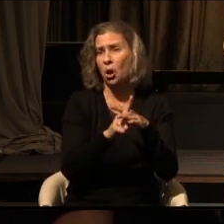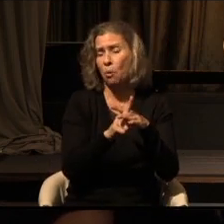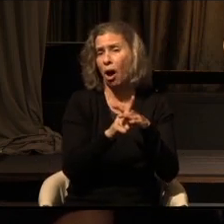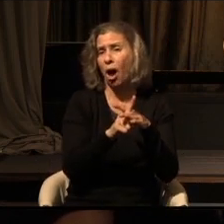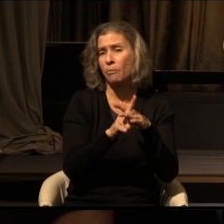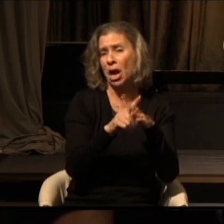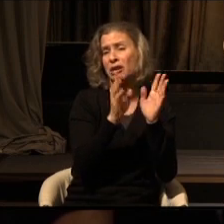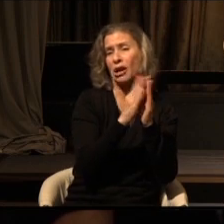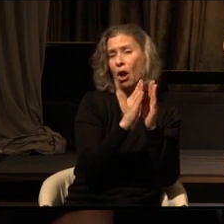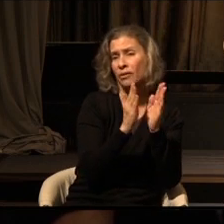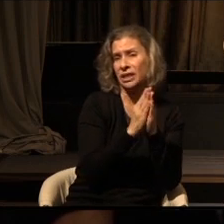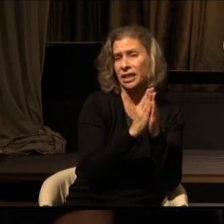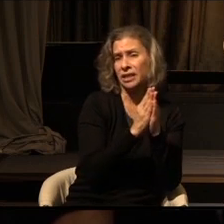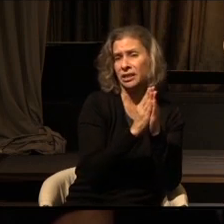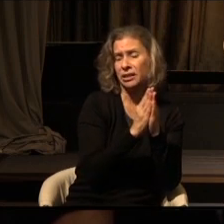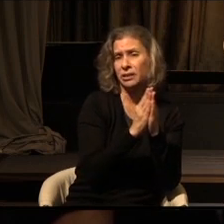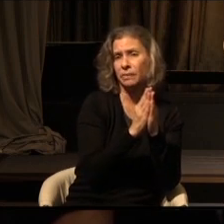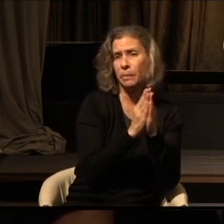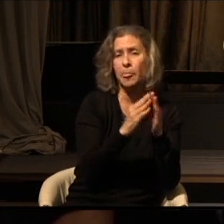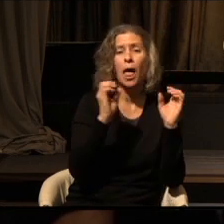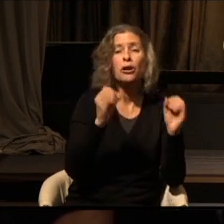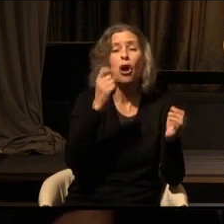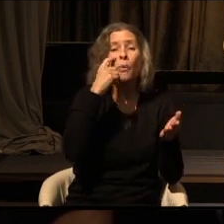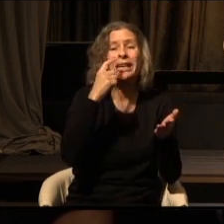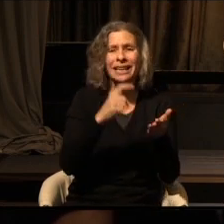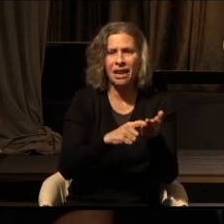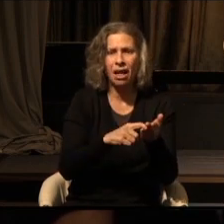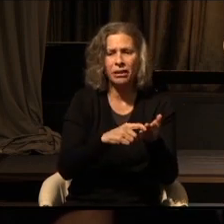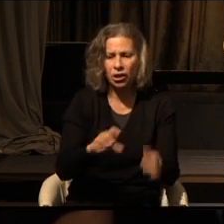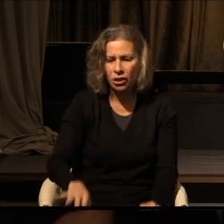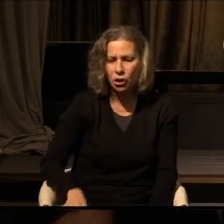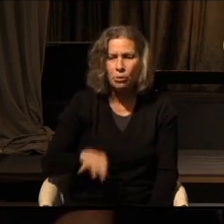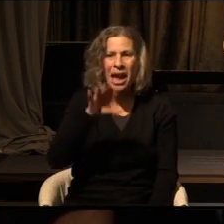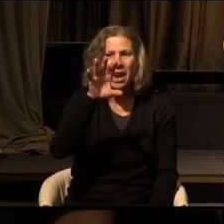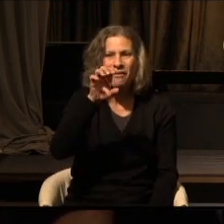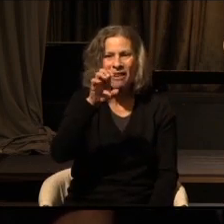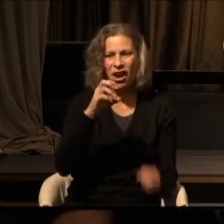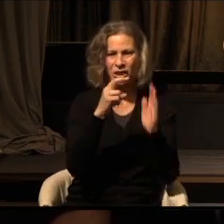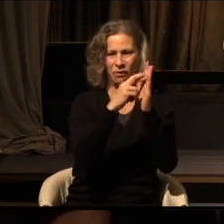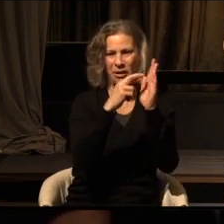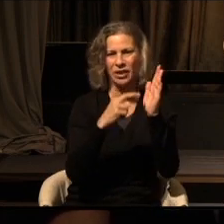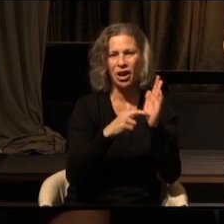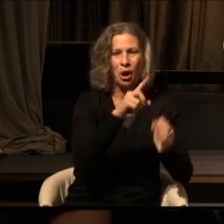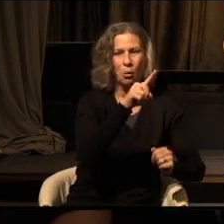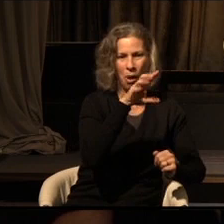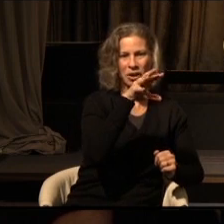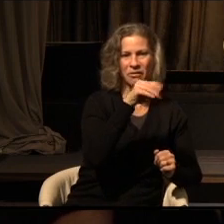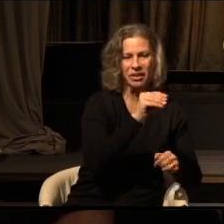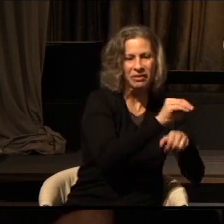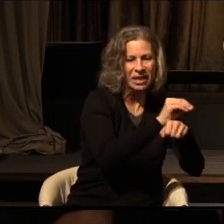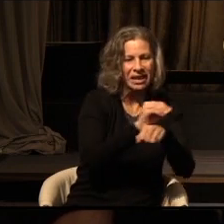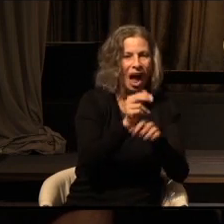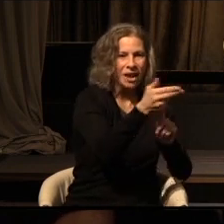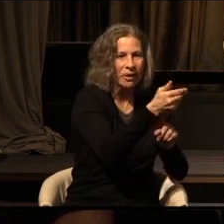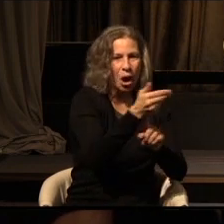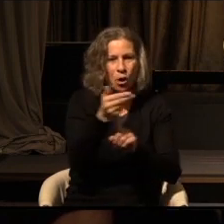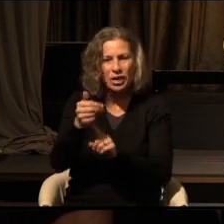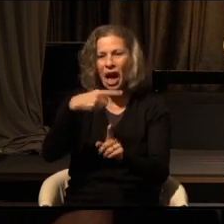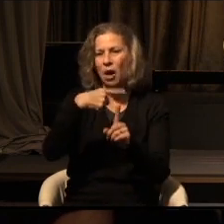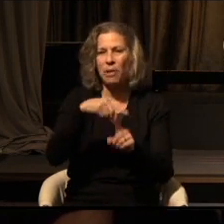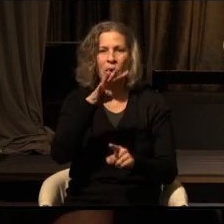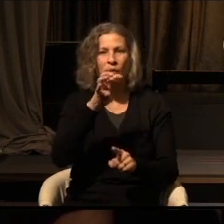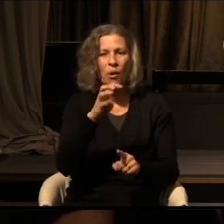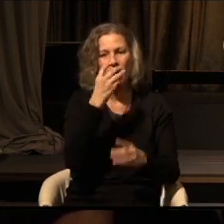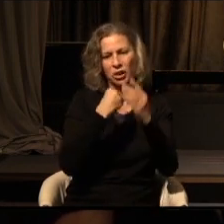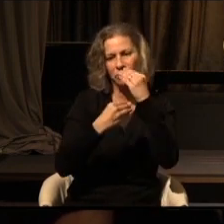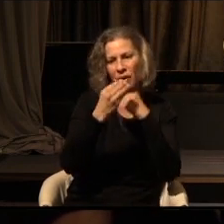or conferences? No one acknowledges that it costs $500 for registration, $150 a night for a hotel, plus $400